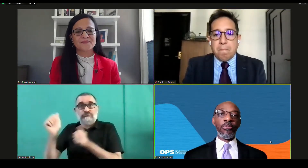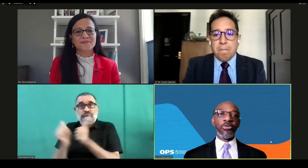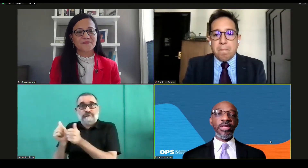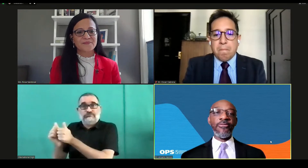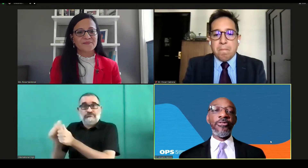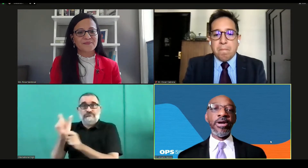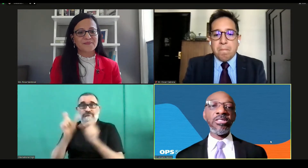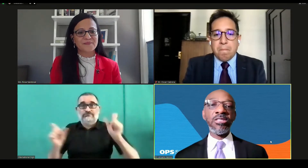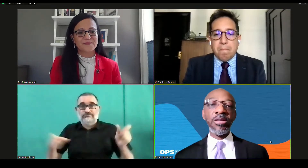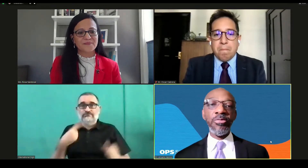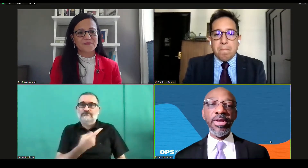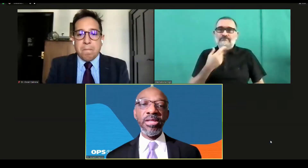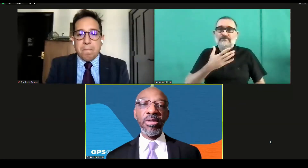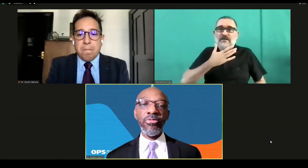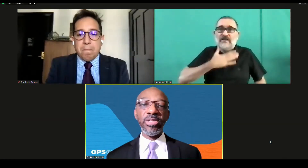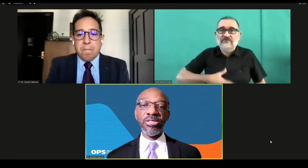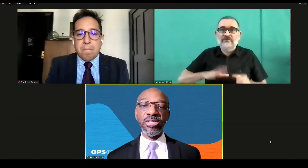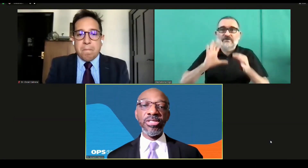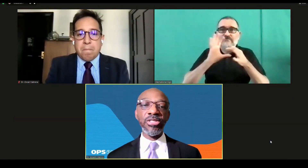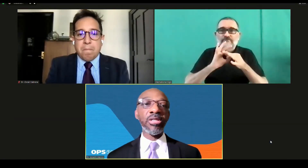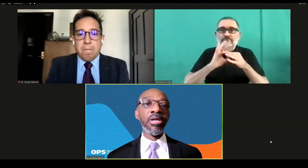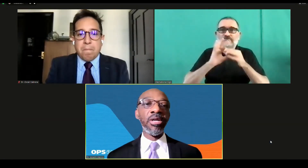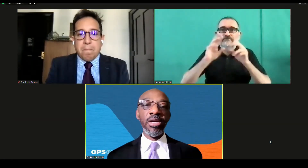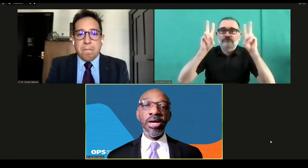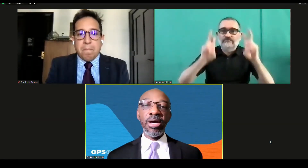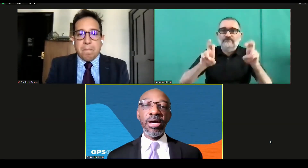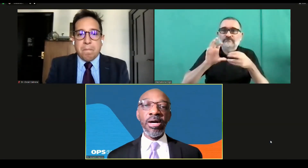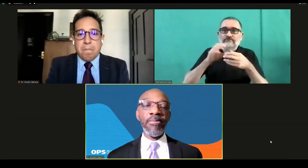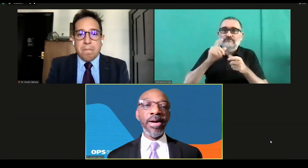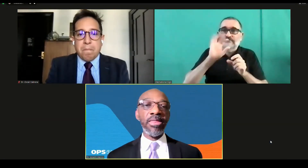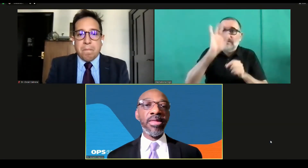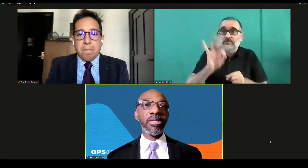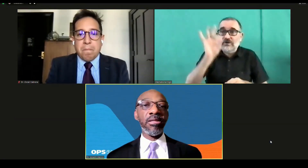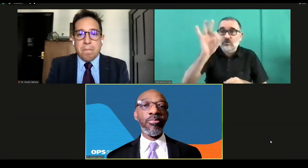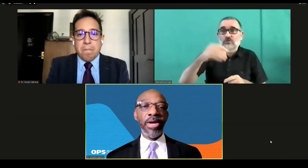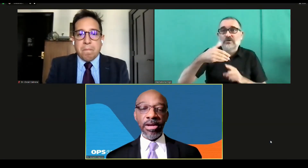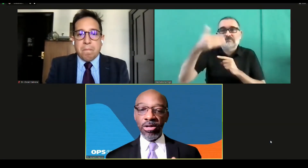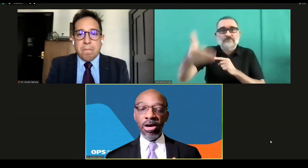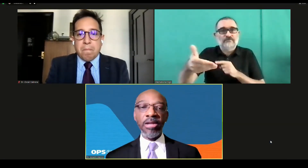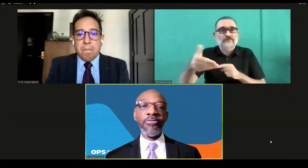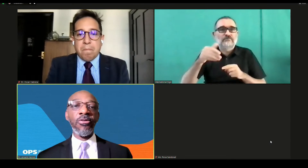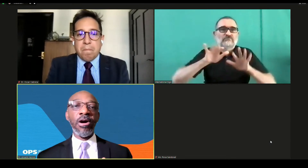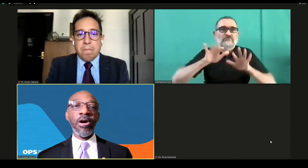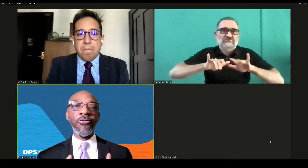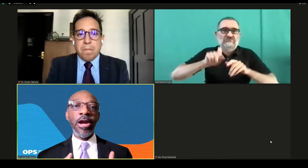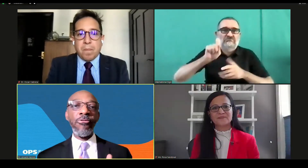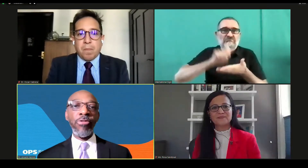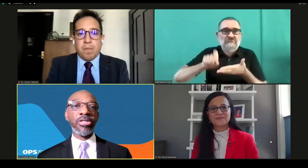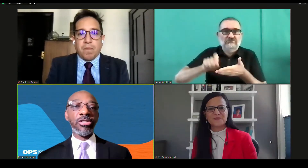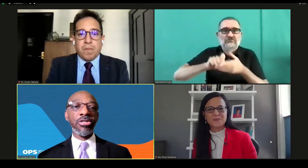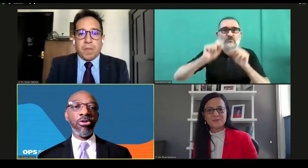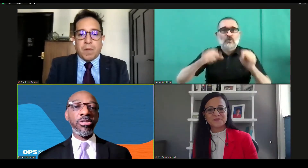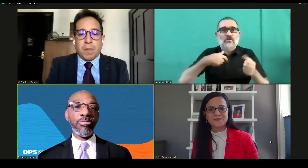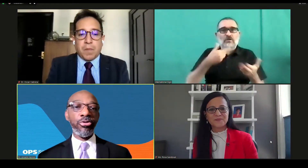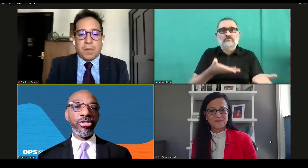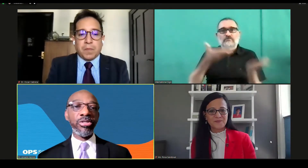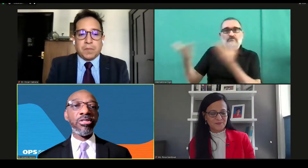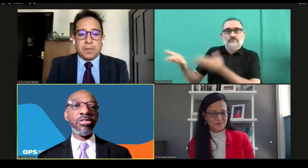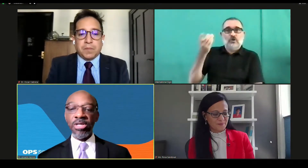Thank you so much for that very stimulating presentation. I think we had a lot of very